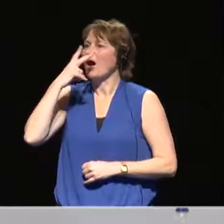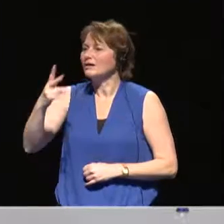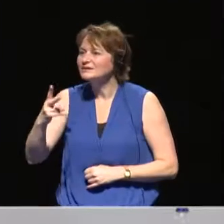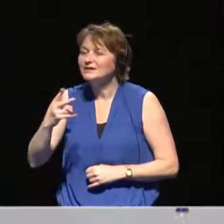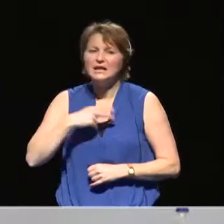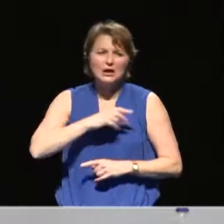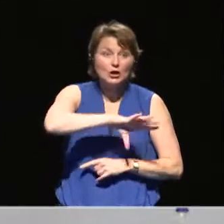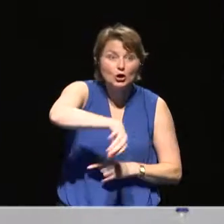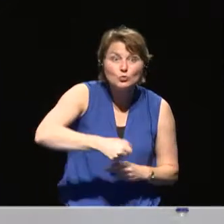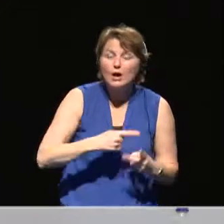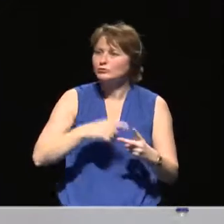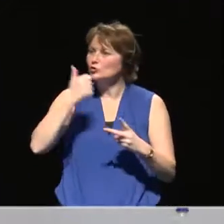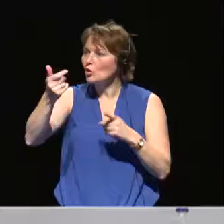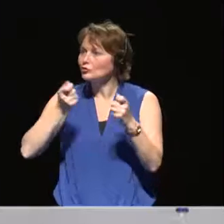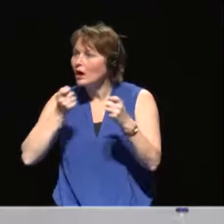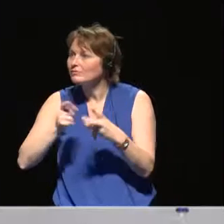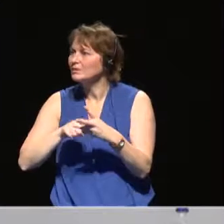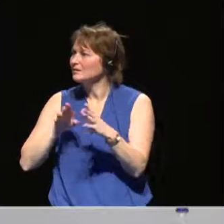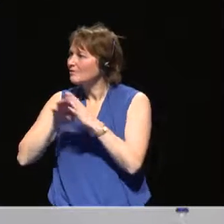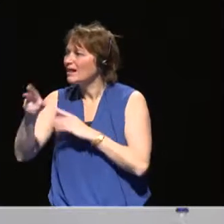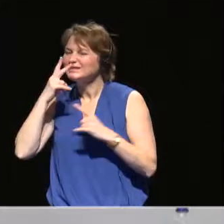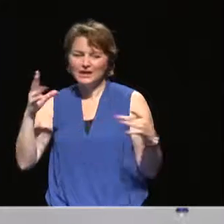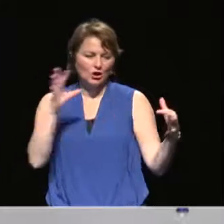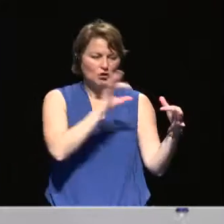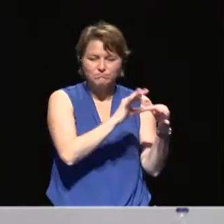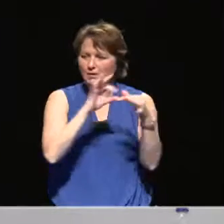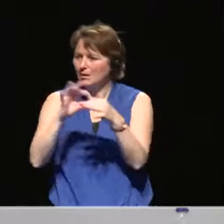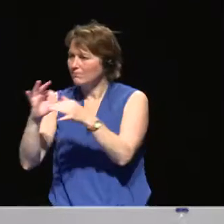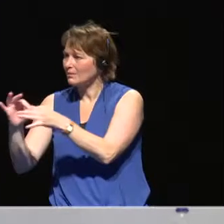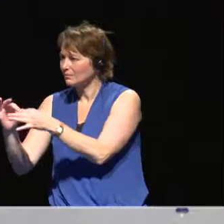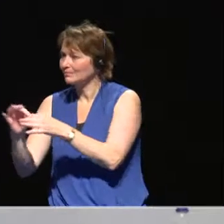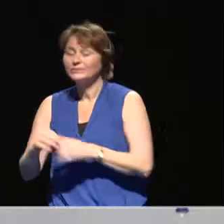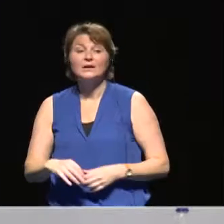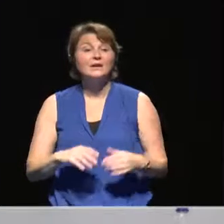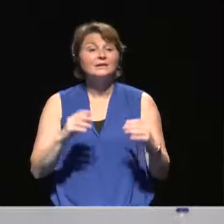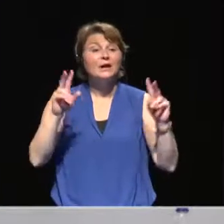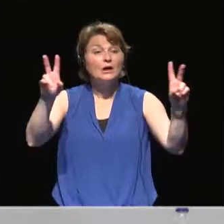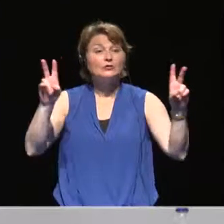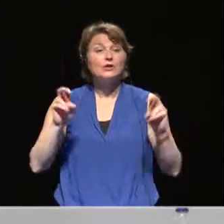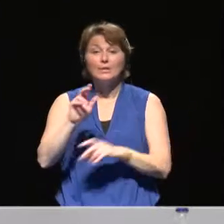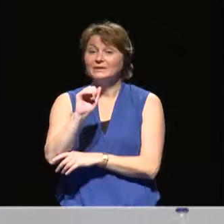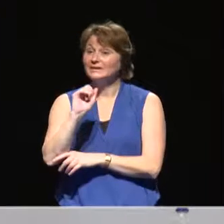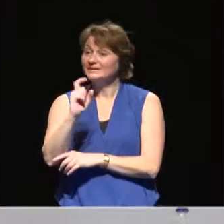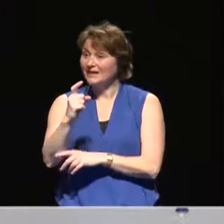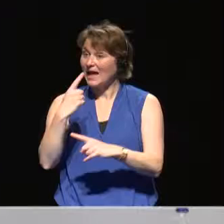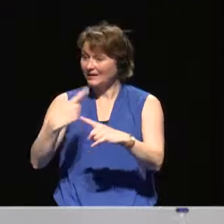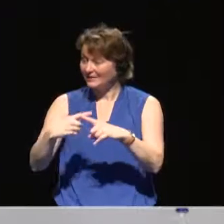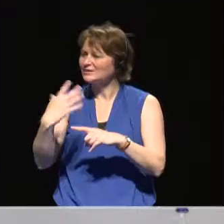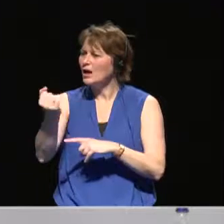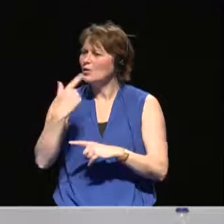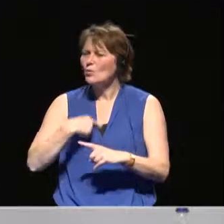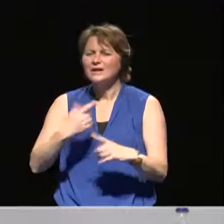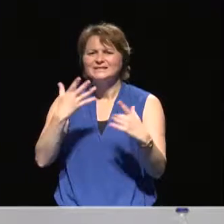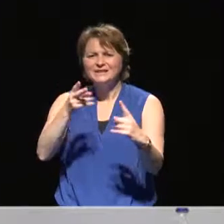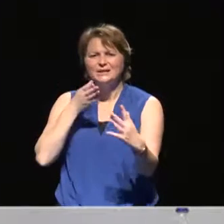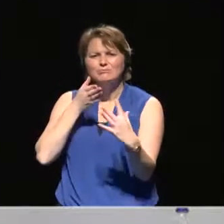corruption, good governance, and development, of course. Talking about taxes, I want to underline and say a few words on the need of transparent tax